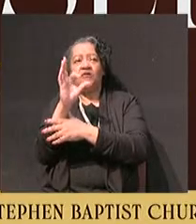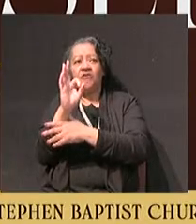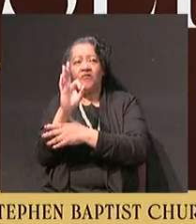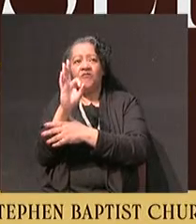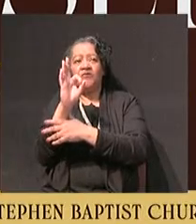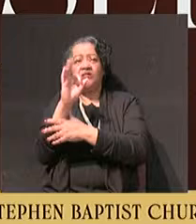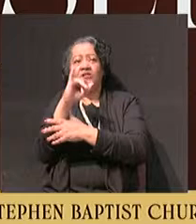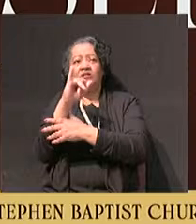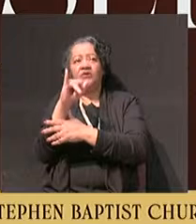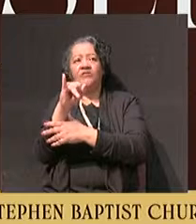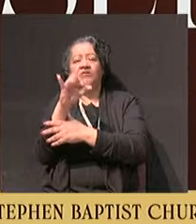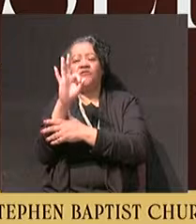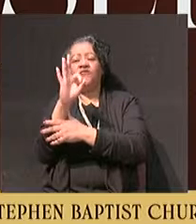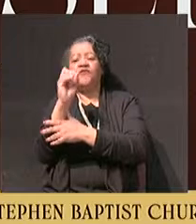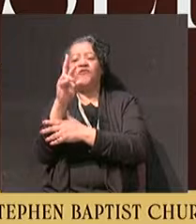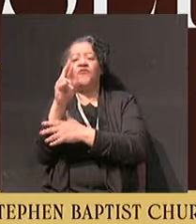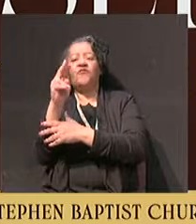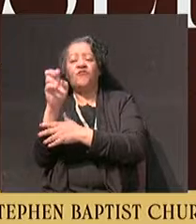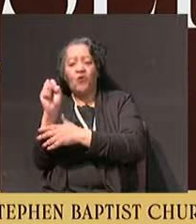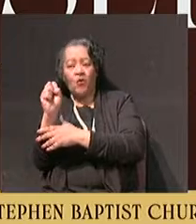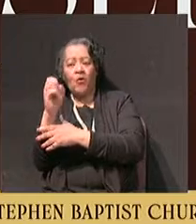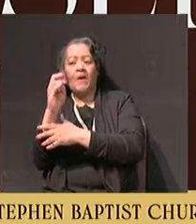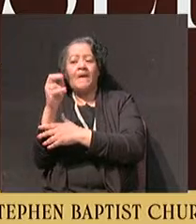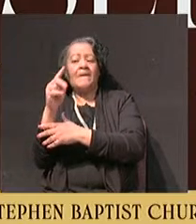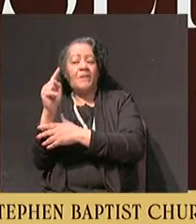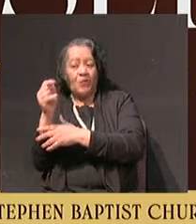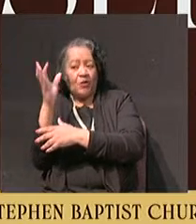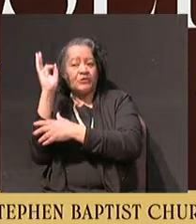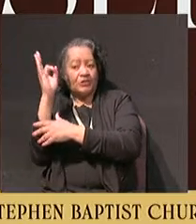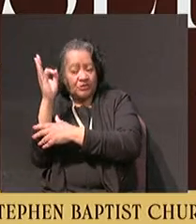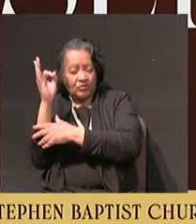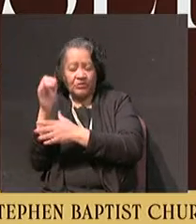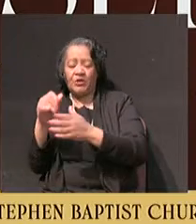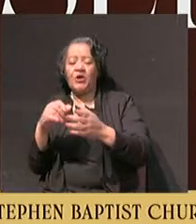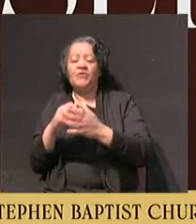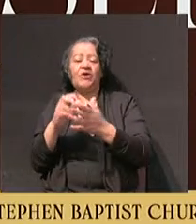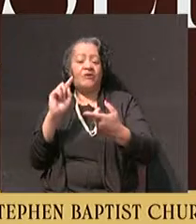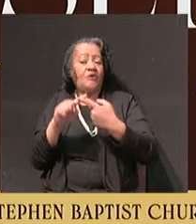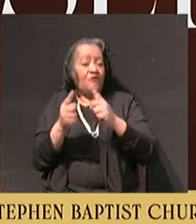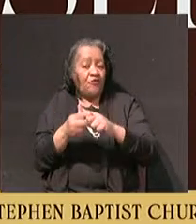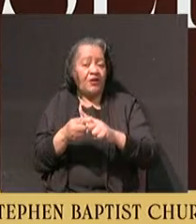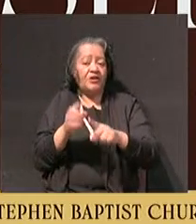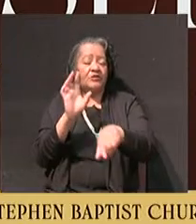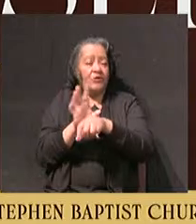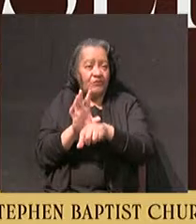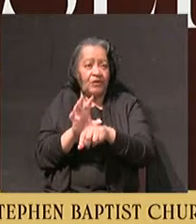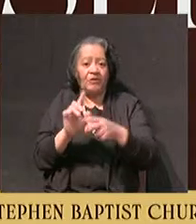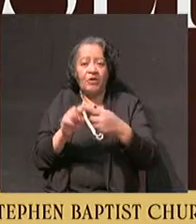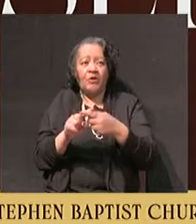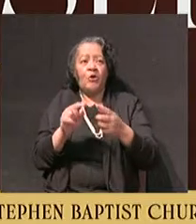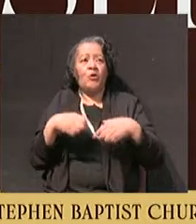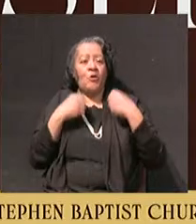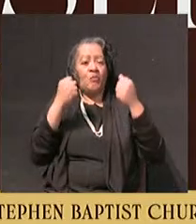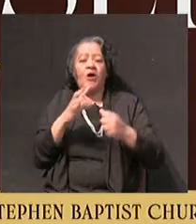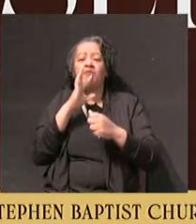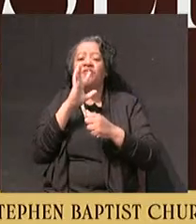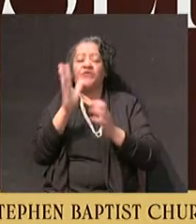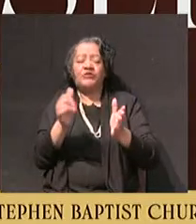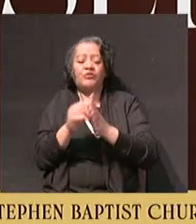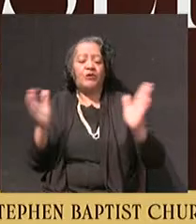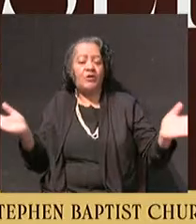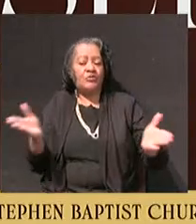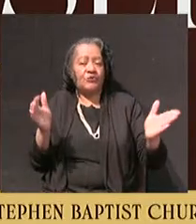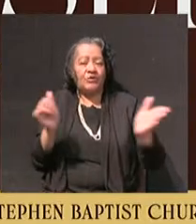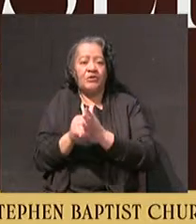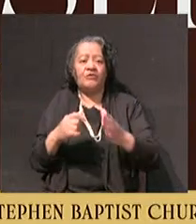is going to be with us. So, amen. He's a friend of St. Stephen Church. We've heard him. He's a powerful speaker. We encourage